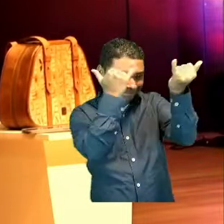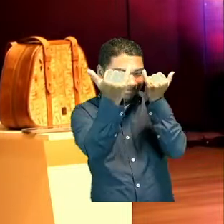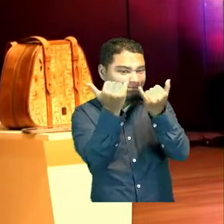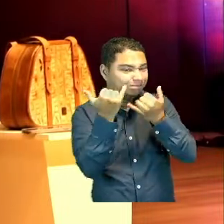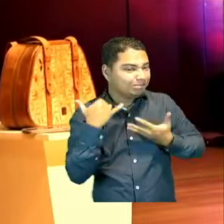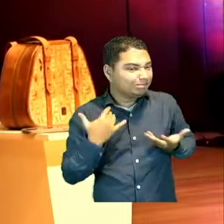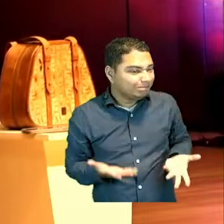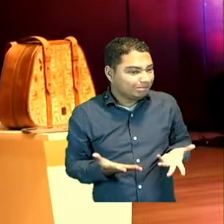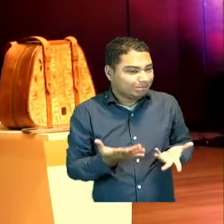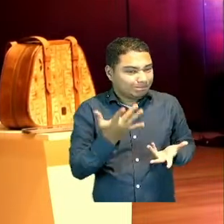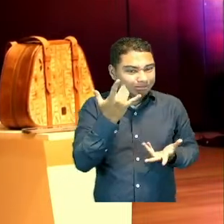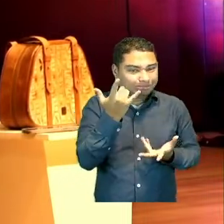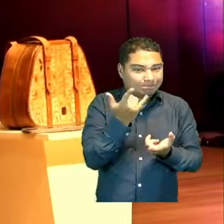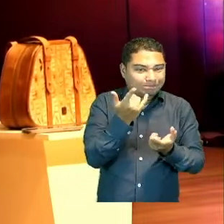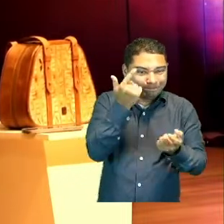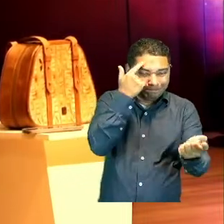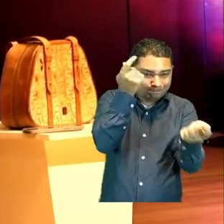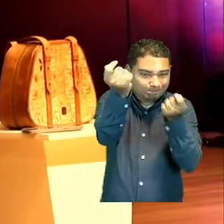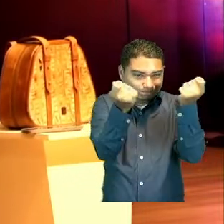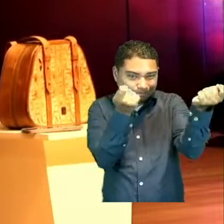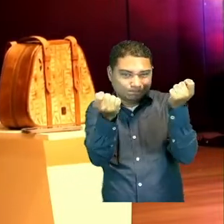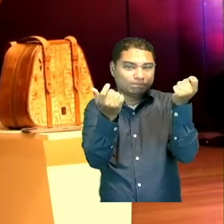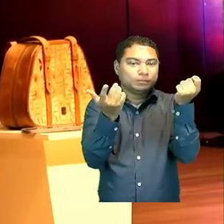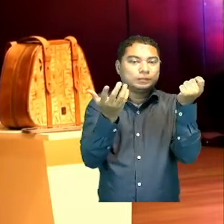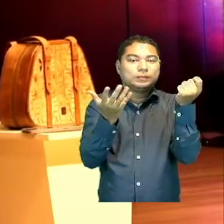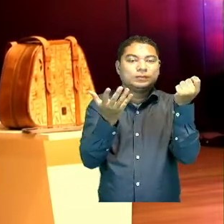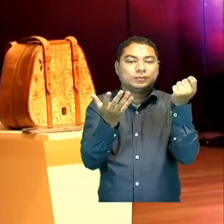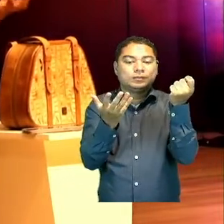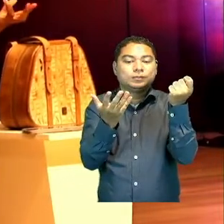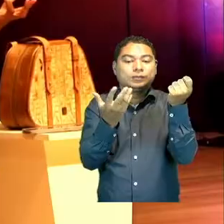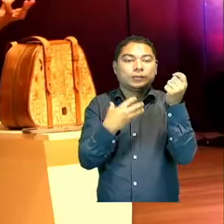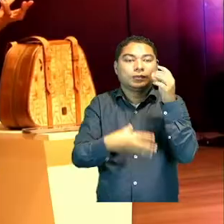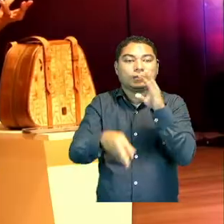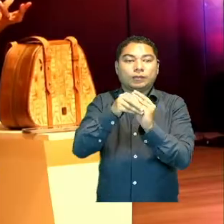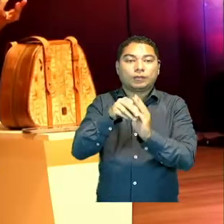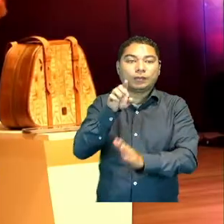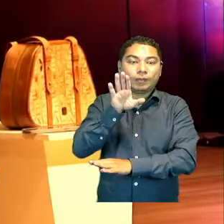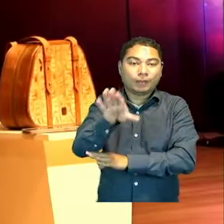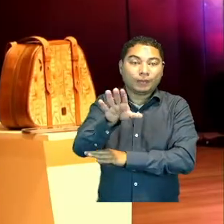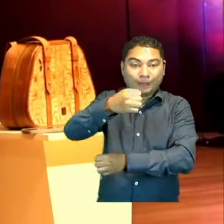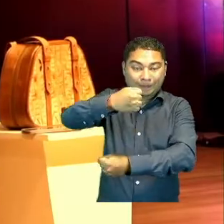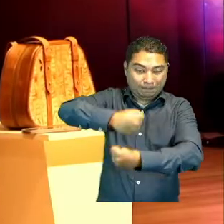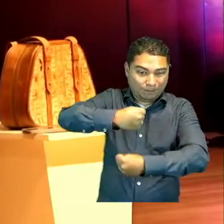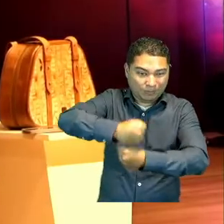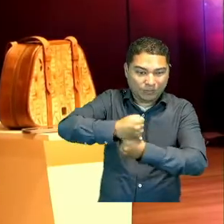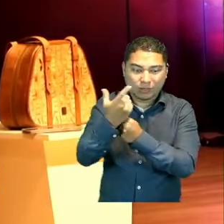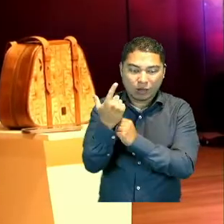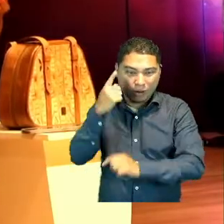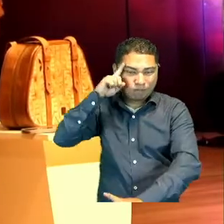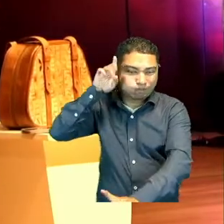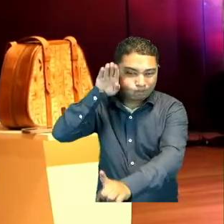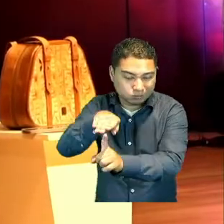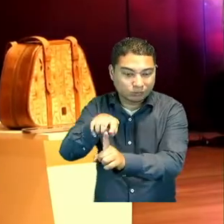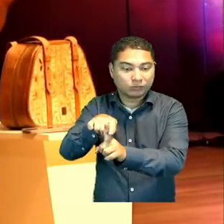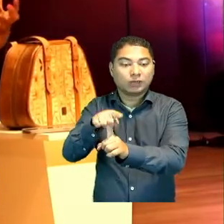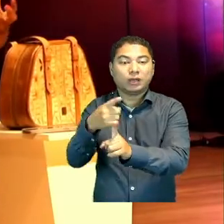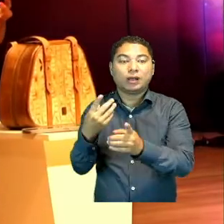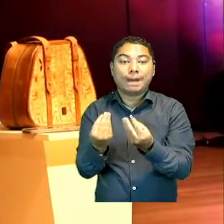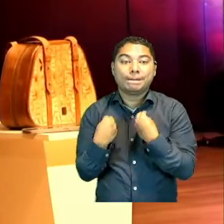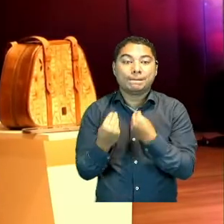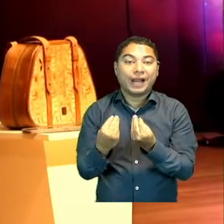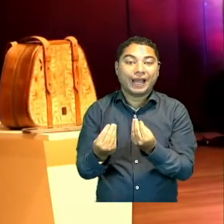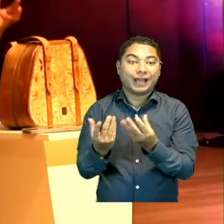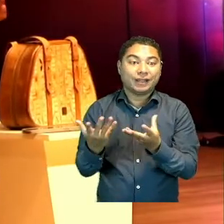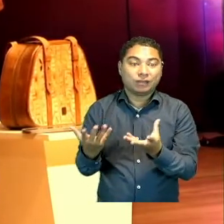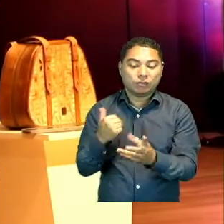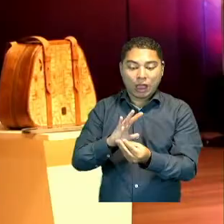what are the strategies that we should put at play and the ones that we should favor the most so that we can